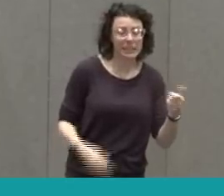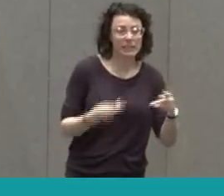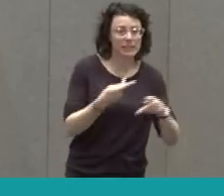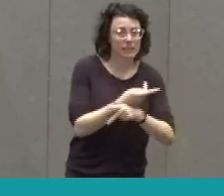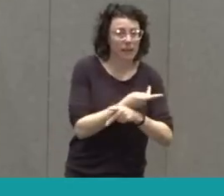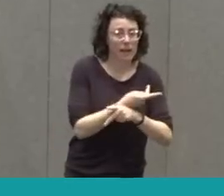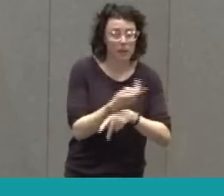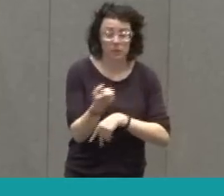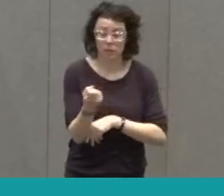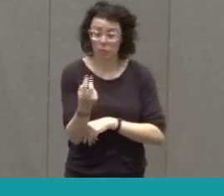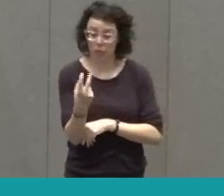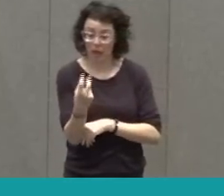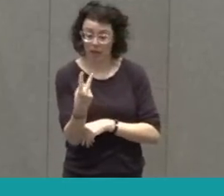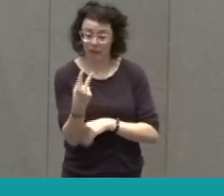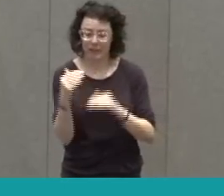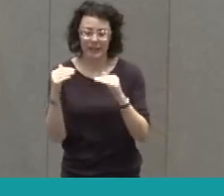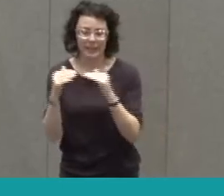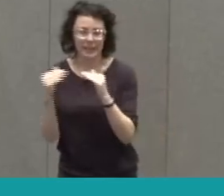12?